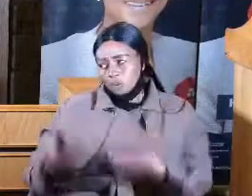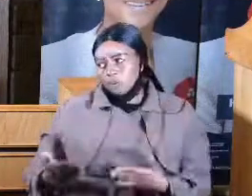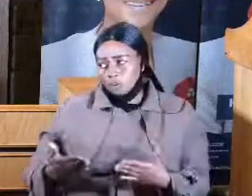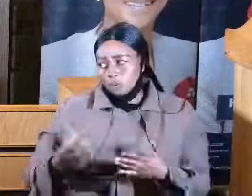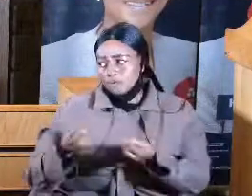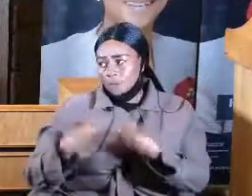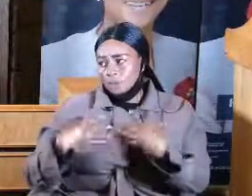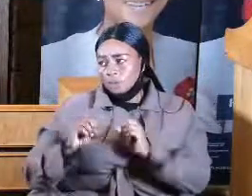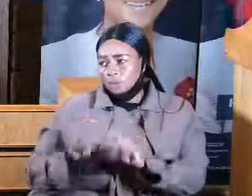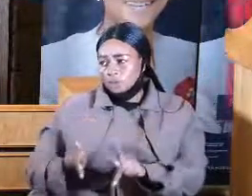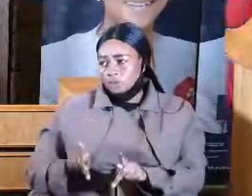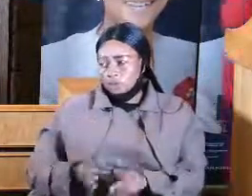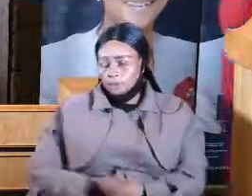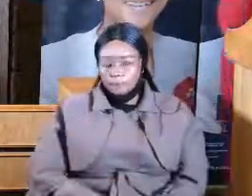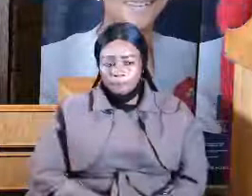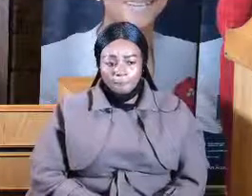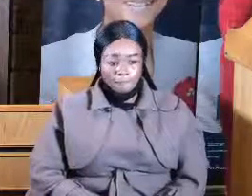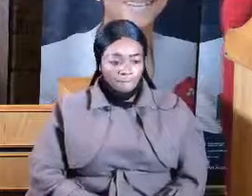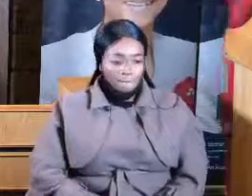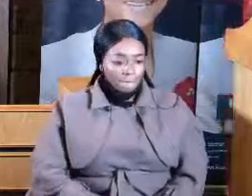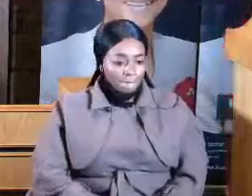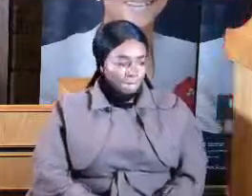this opportunity.